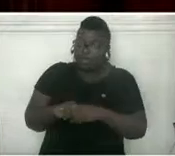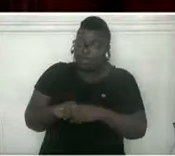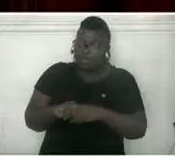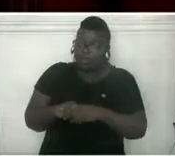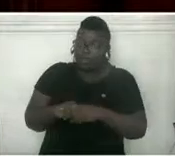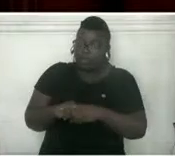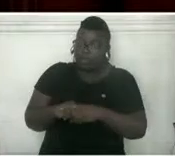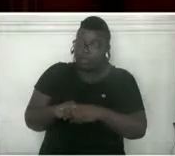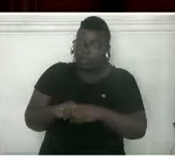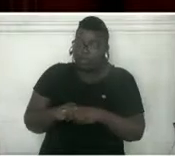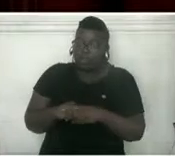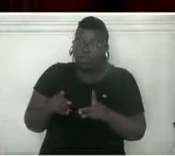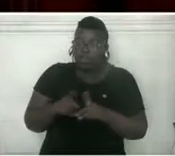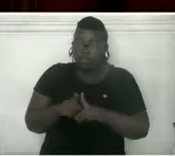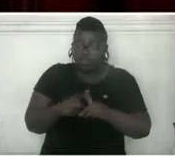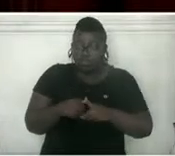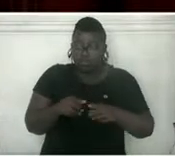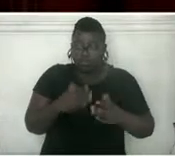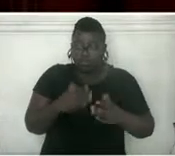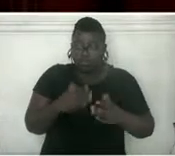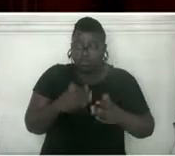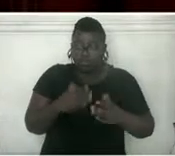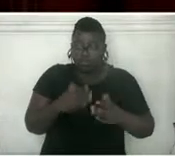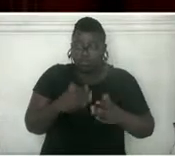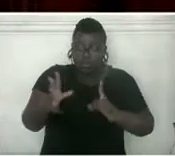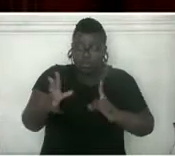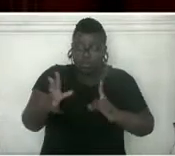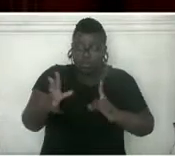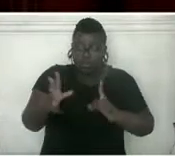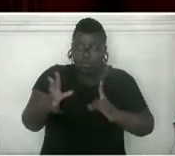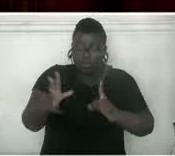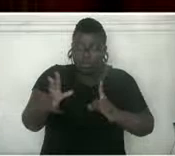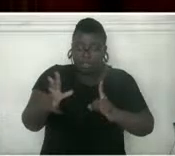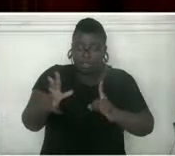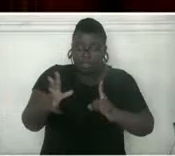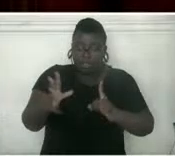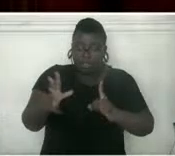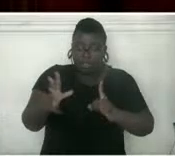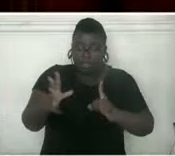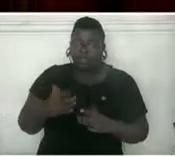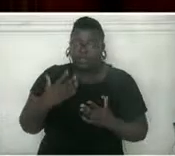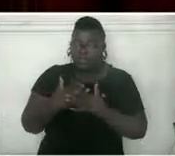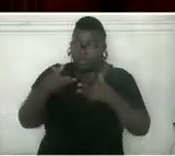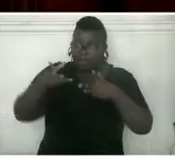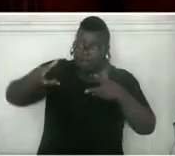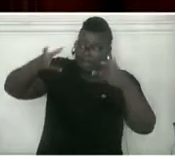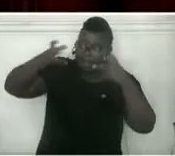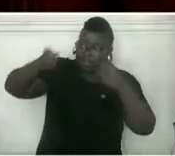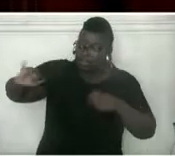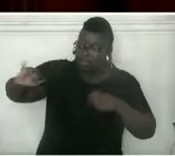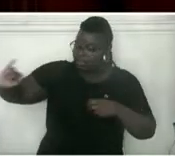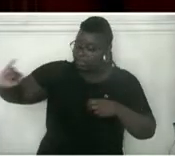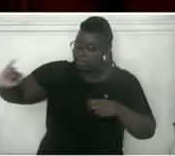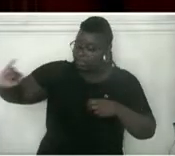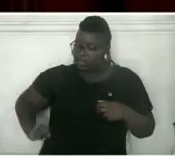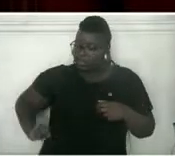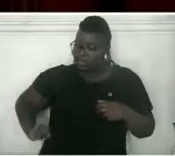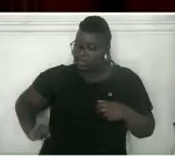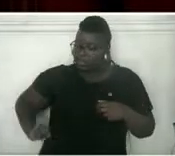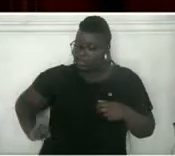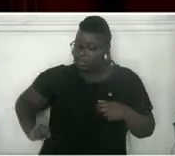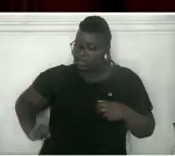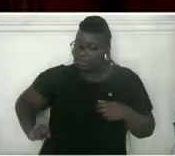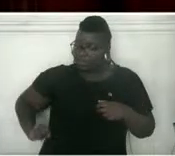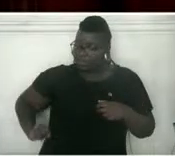to succeed for investors and our SMMEs. Just ukugcizelela, kubaluleke